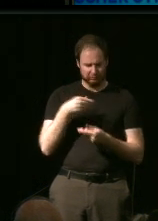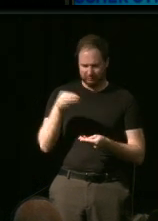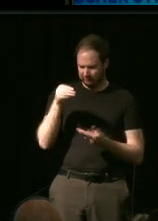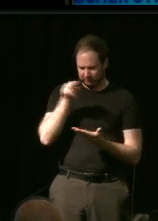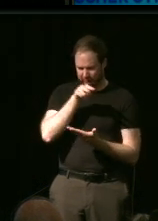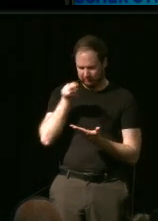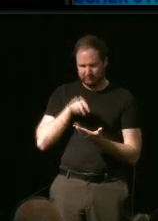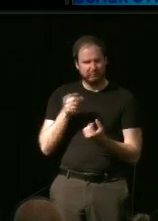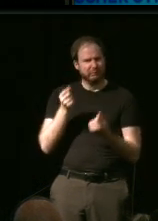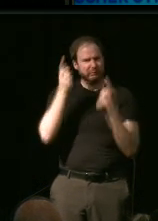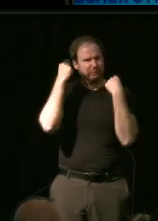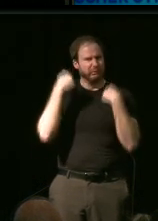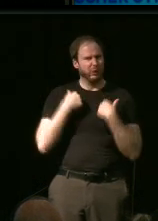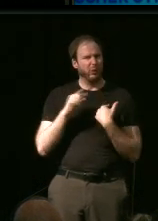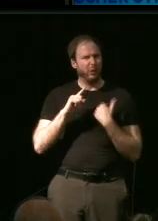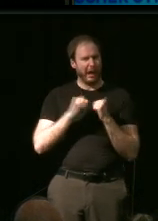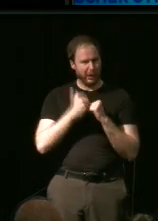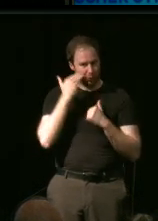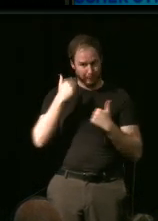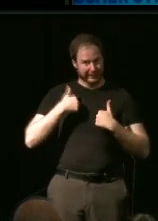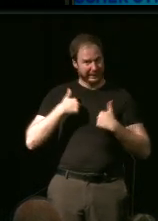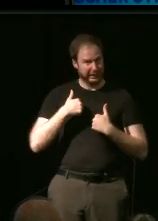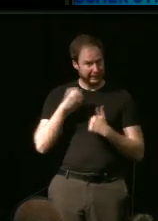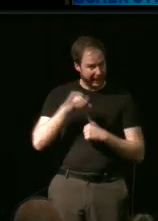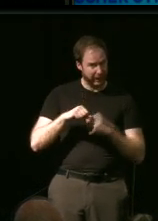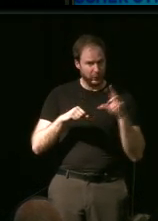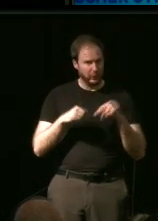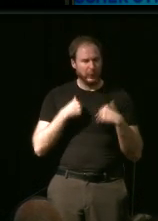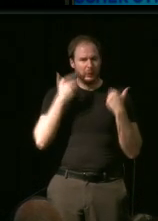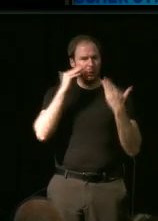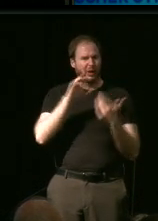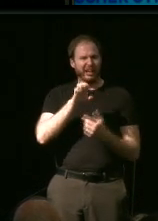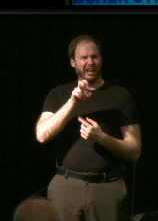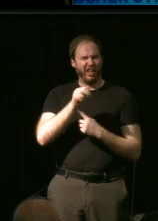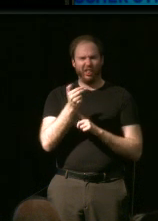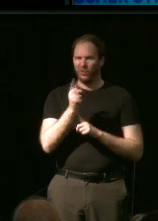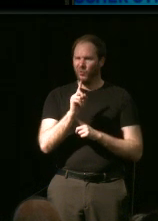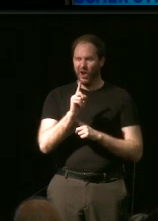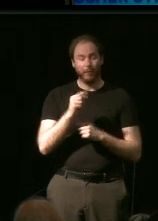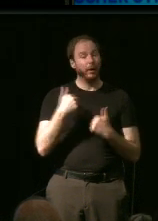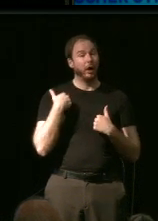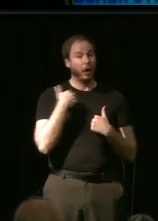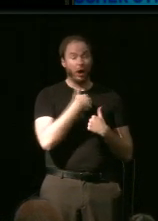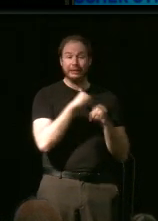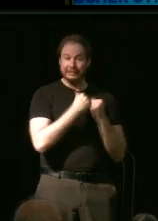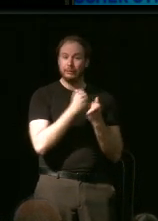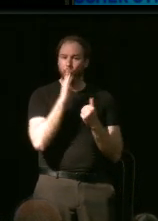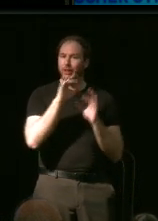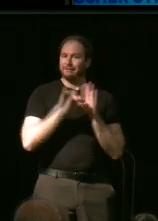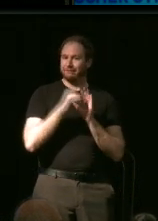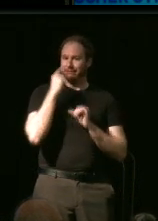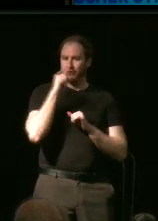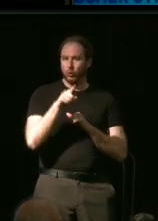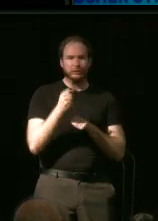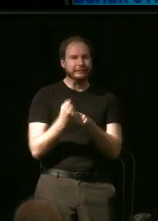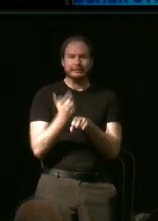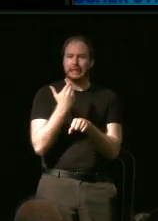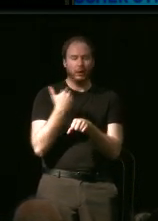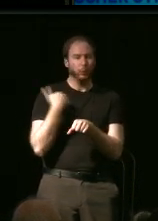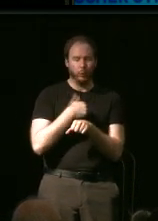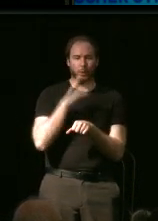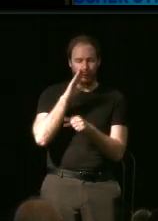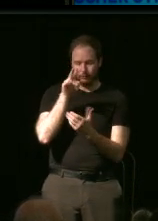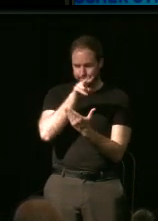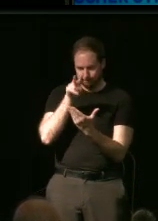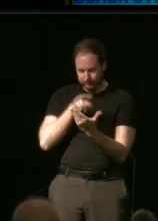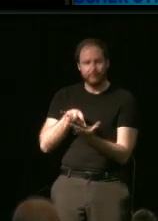it. I don't know where to find that. I don't know what that means. But our team will find it. So upload your results, our team will find